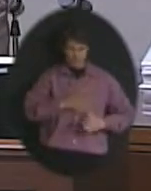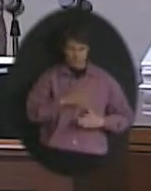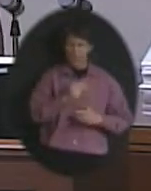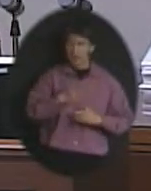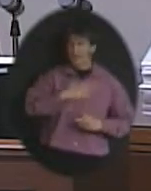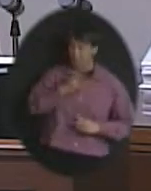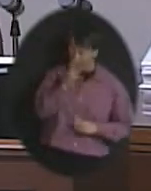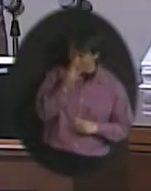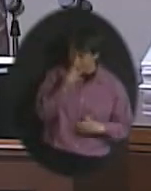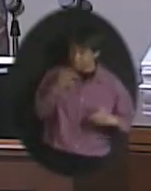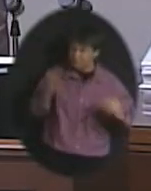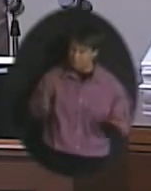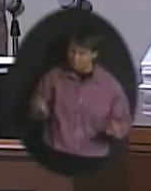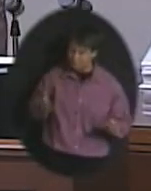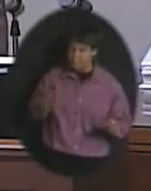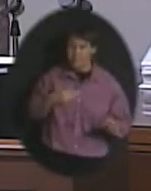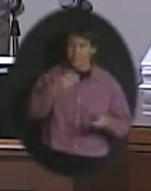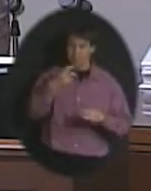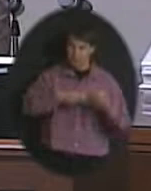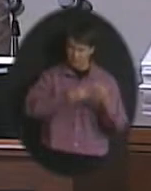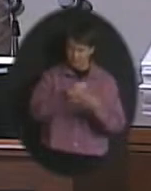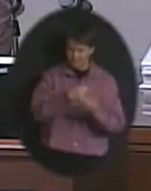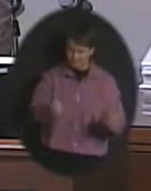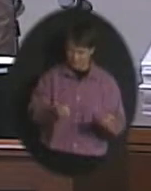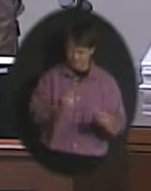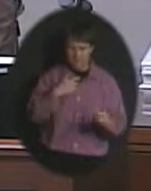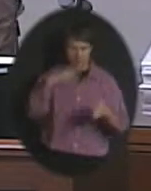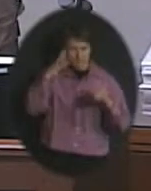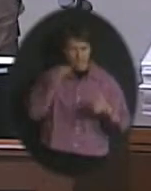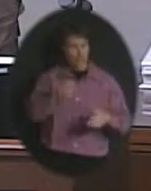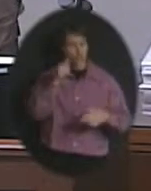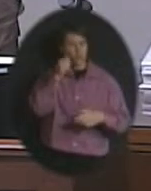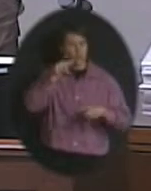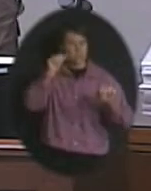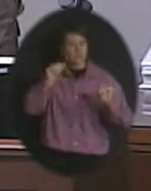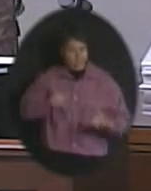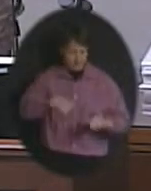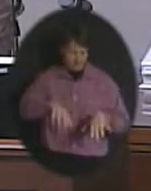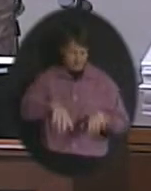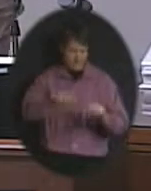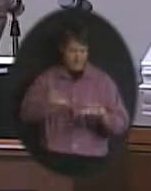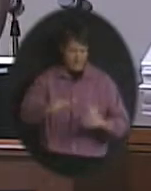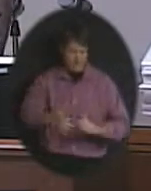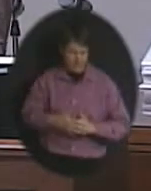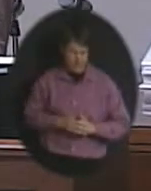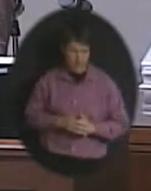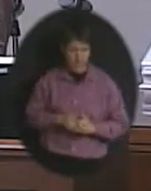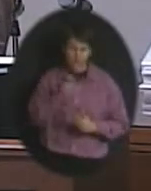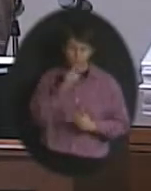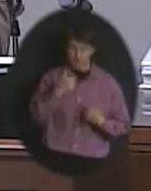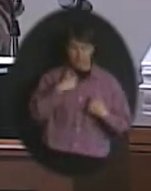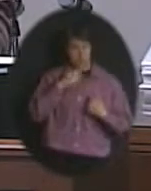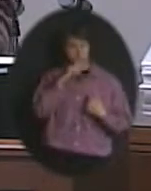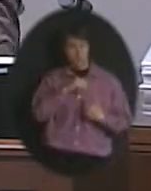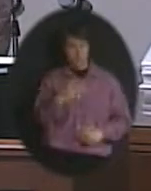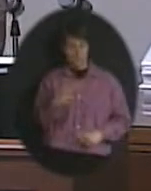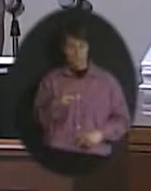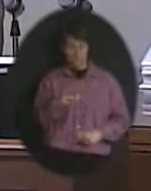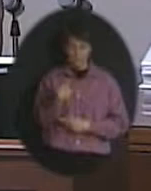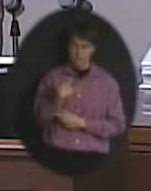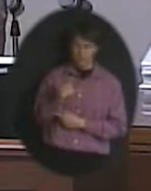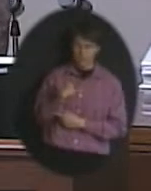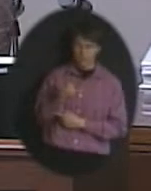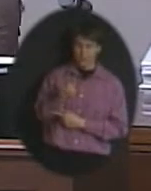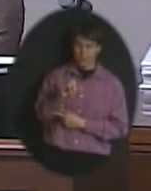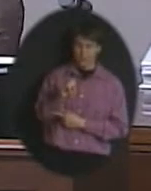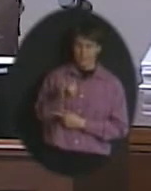mother, this problem was resolved and decided that girls could take the class. In the eyes of the 16-year-old, crisis